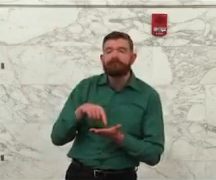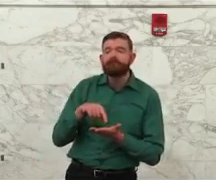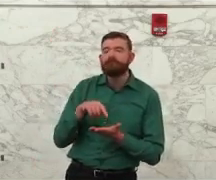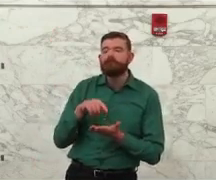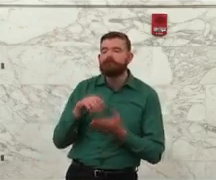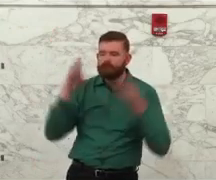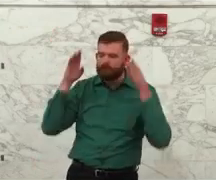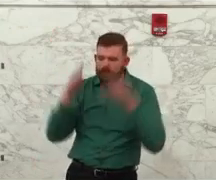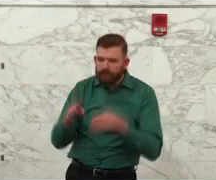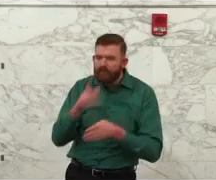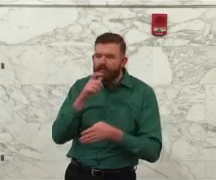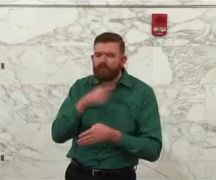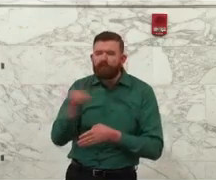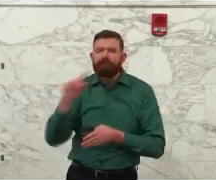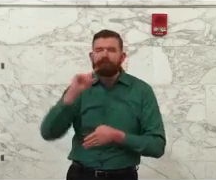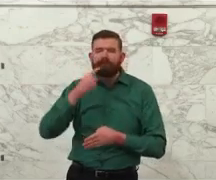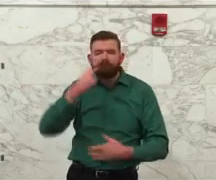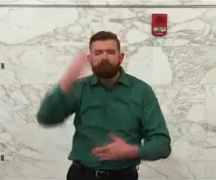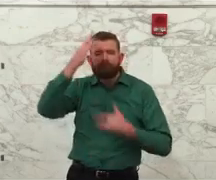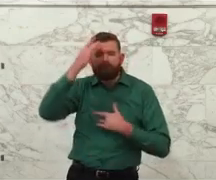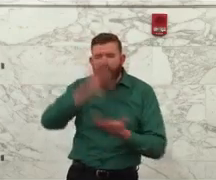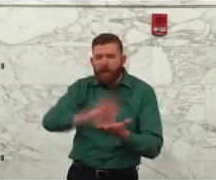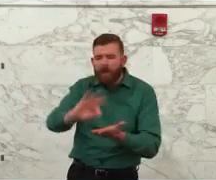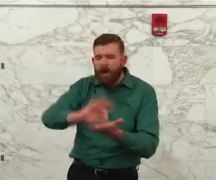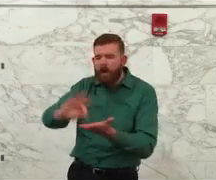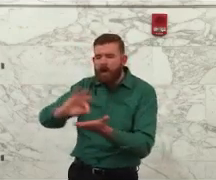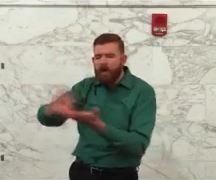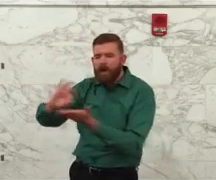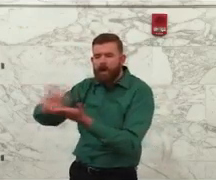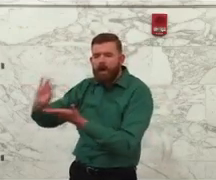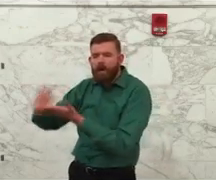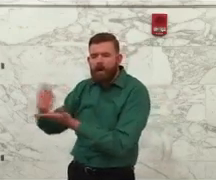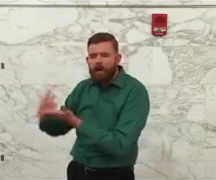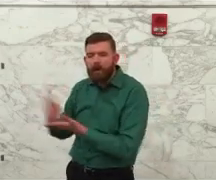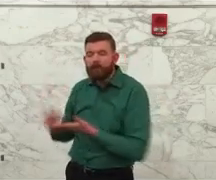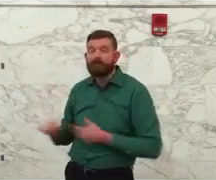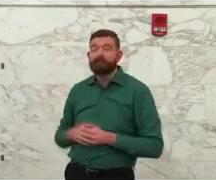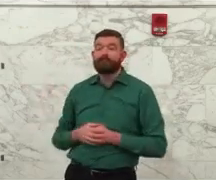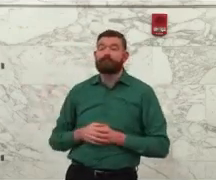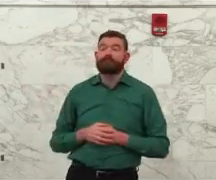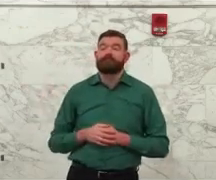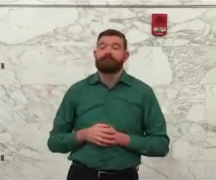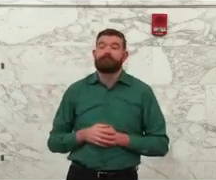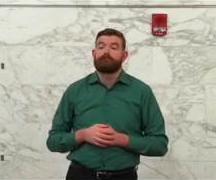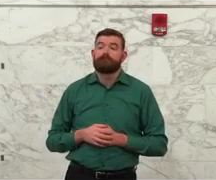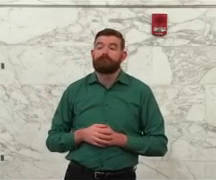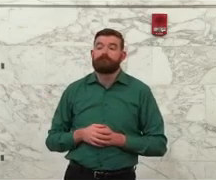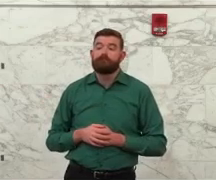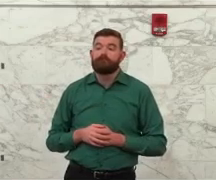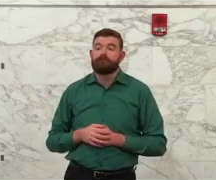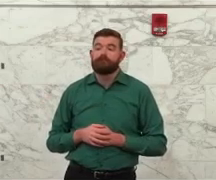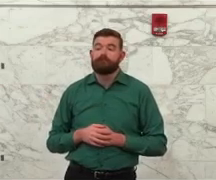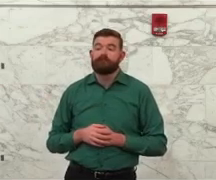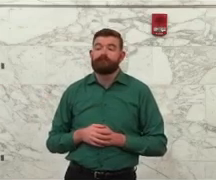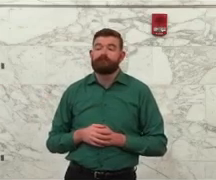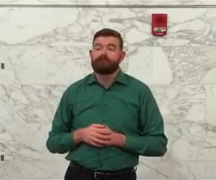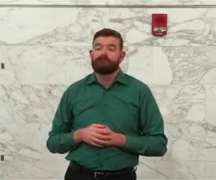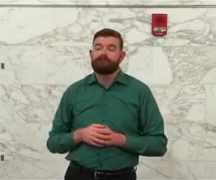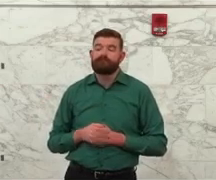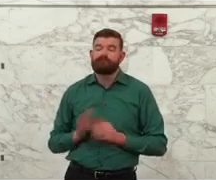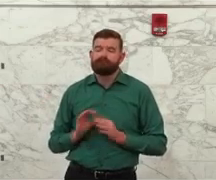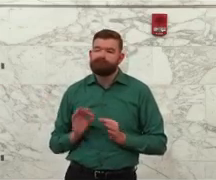concern. My whole career has been mostly on the hospital side, and I can tell you that the workforce of hospitals